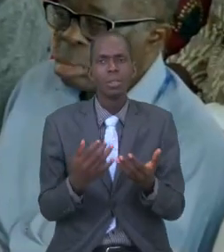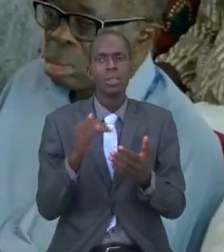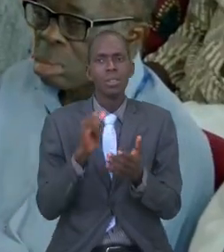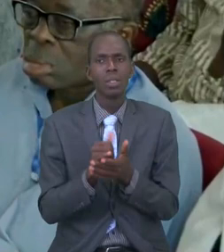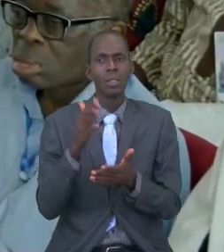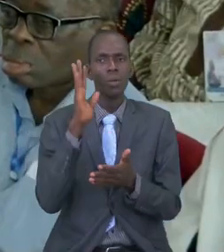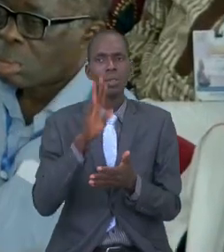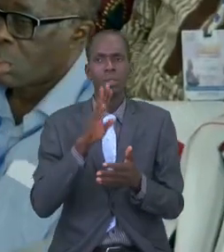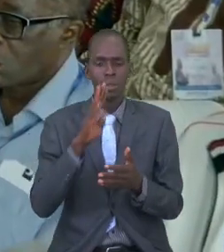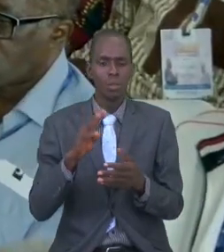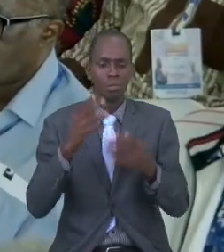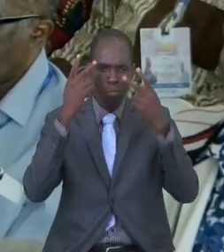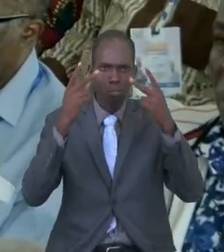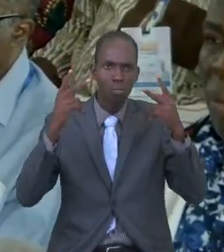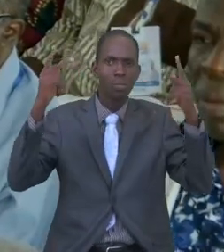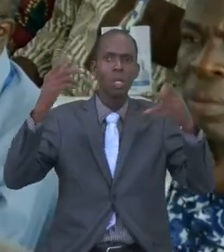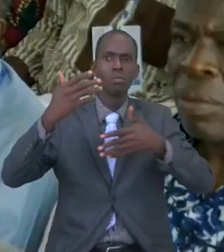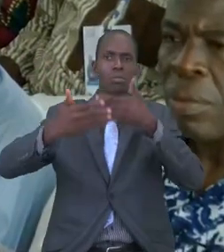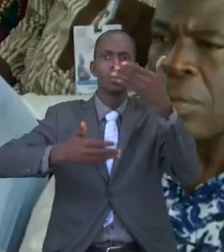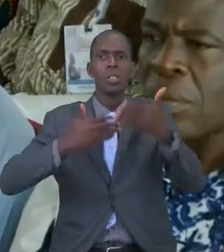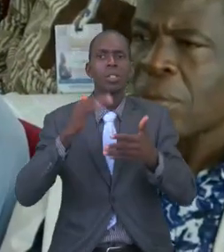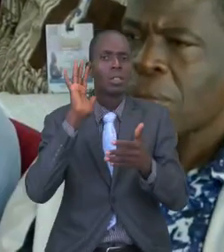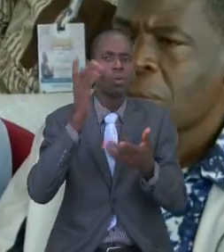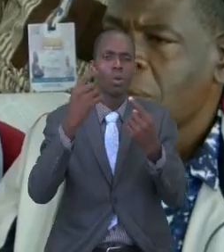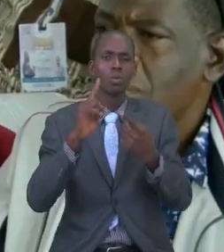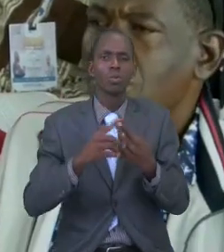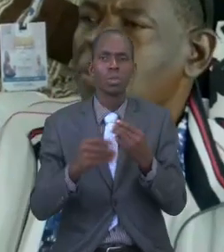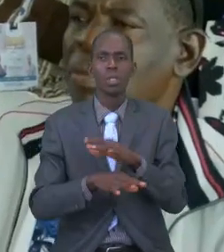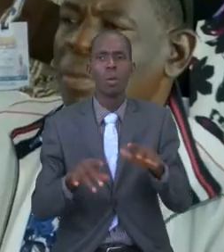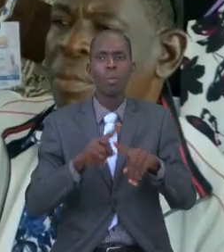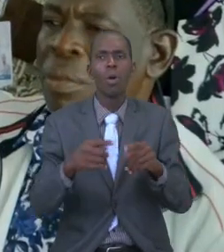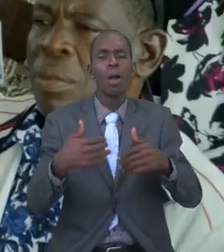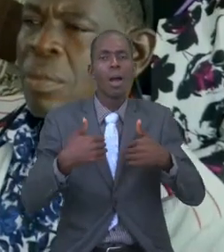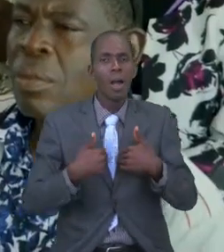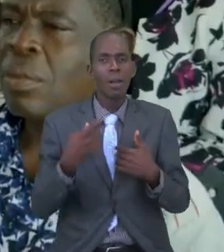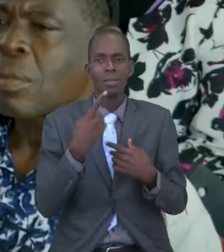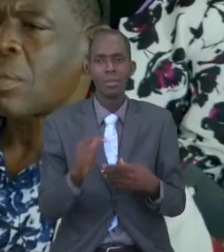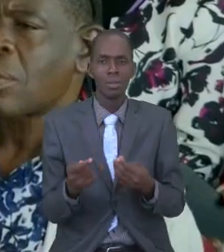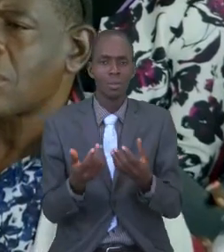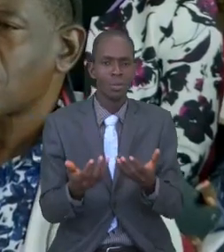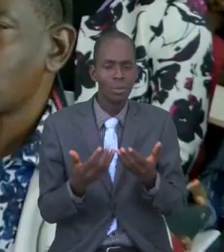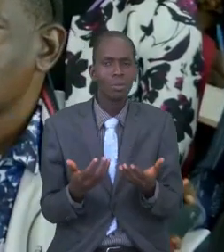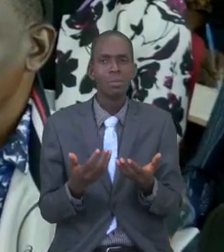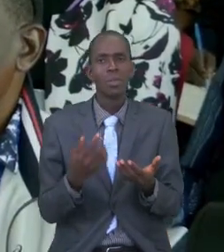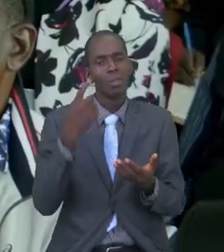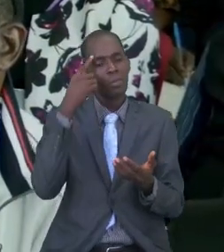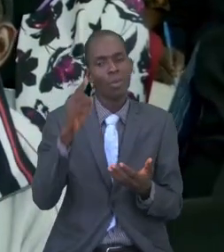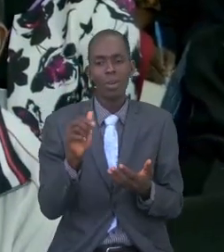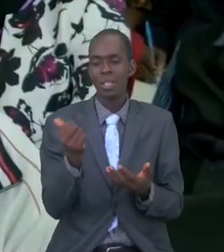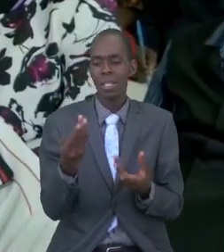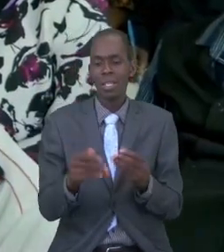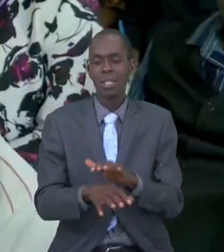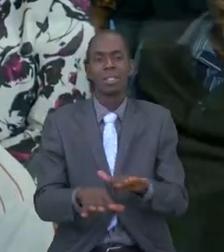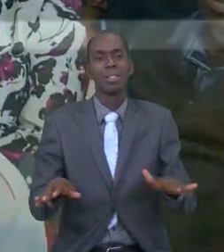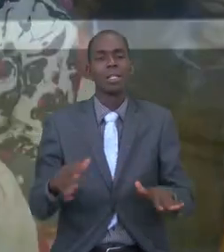progress, productivity will come to the land, he had a desire for a vineyard. And so